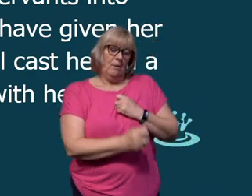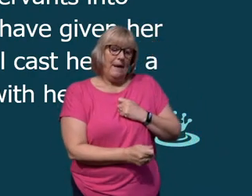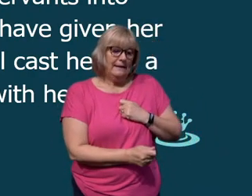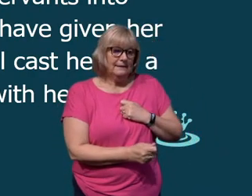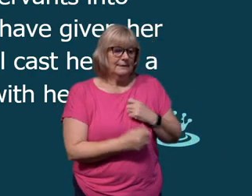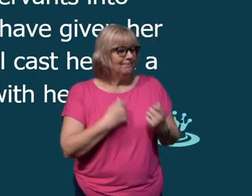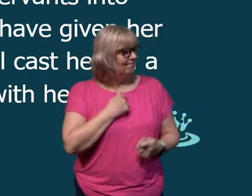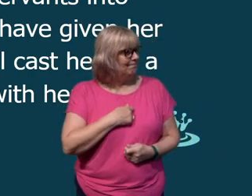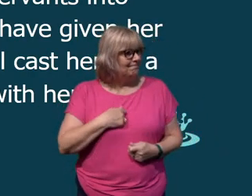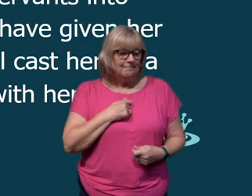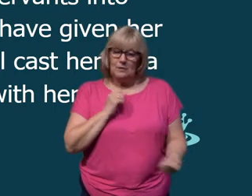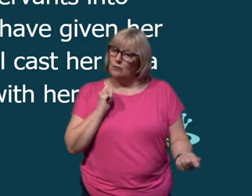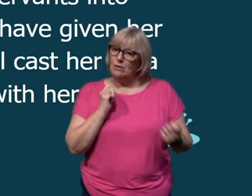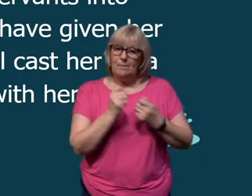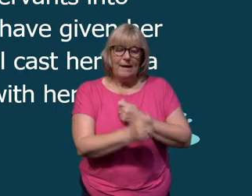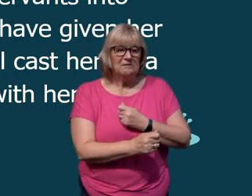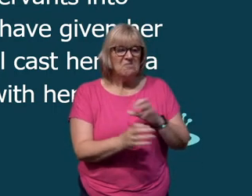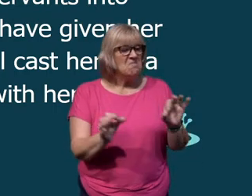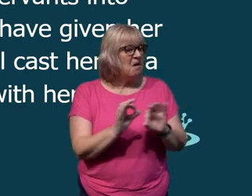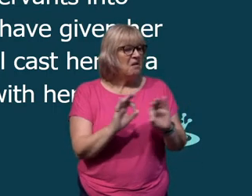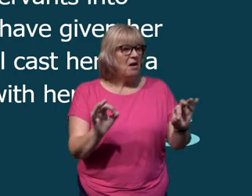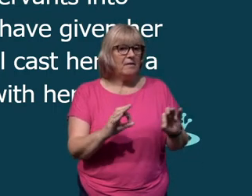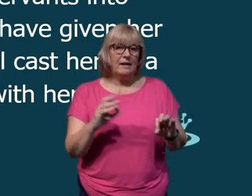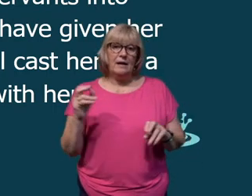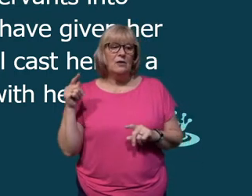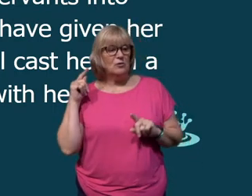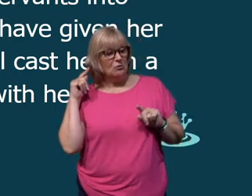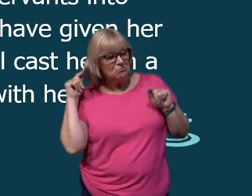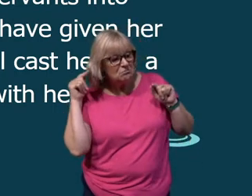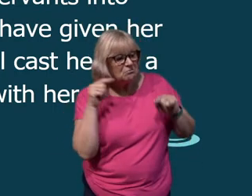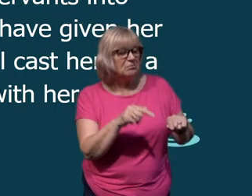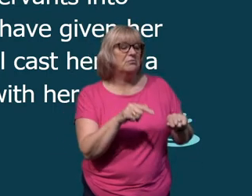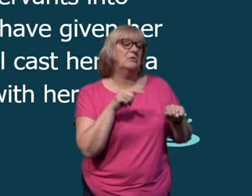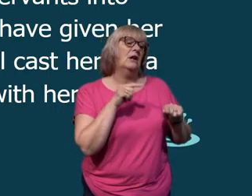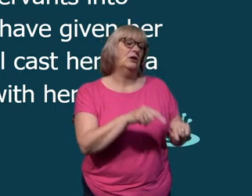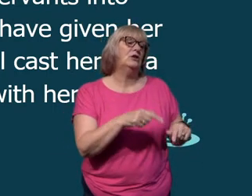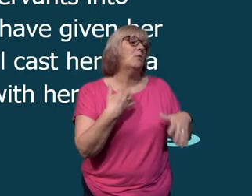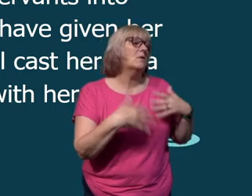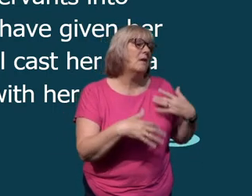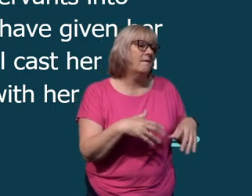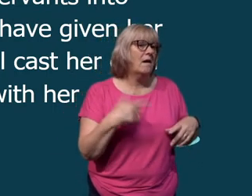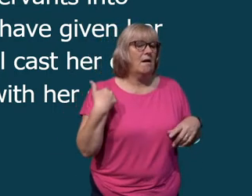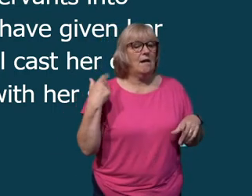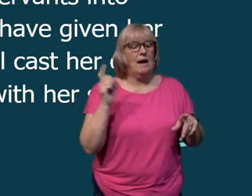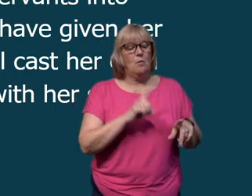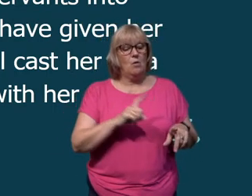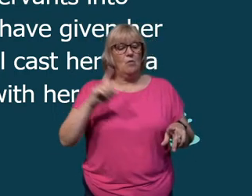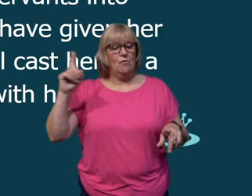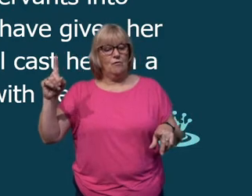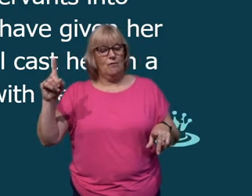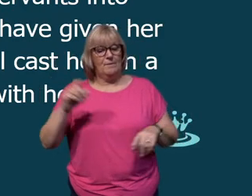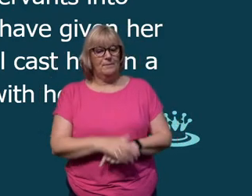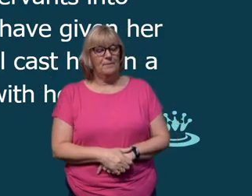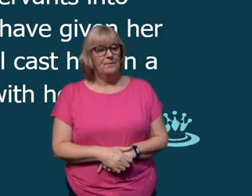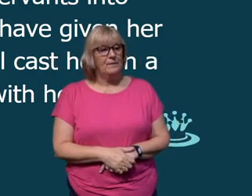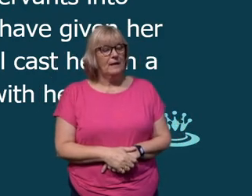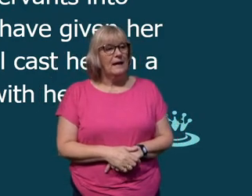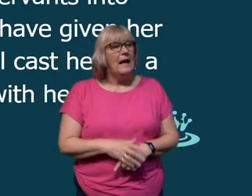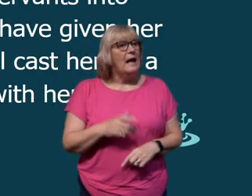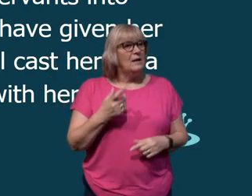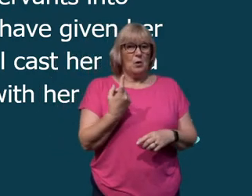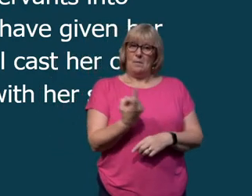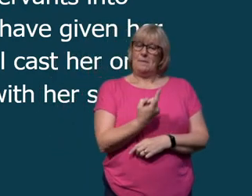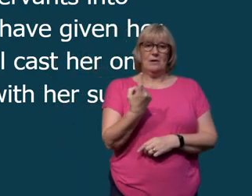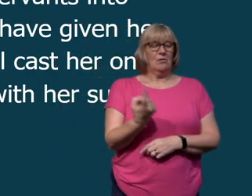who commit adultery with her suffer intensely unless they repent of her ways. But again, it's not that you do it, you tolerate